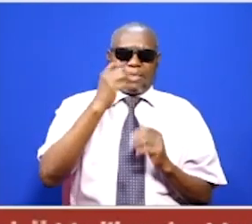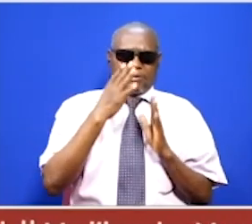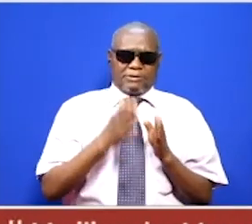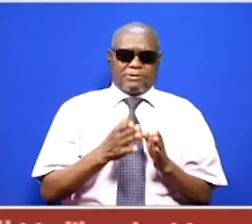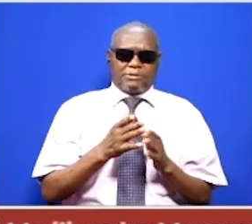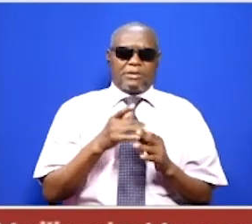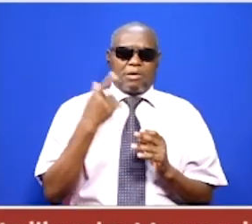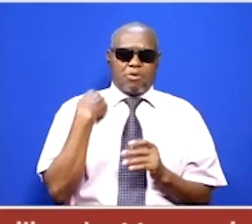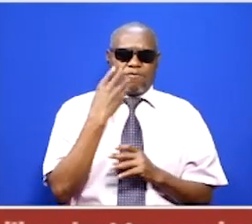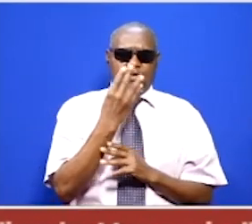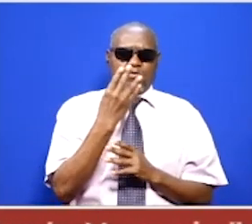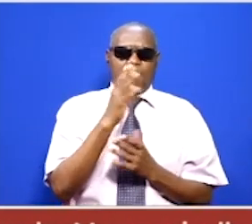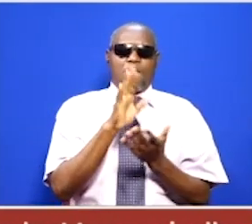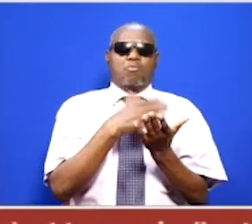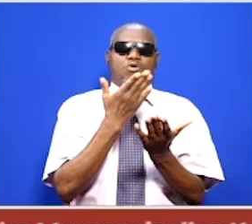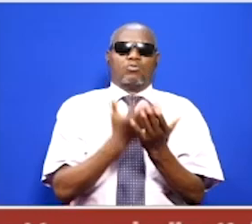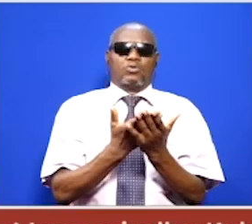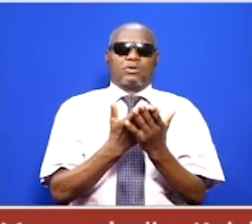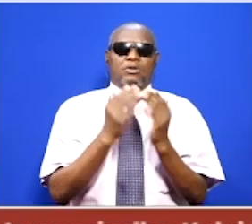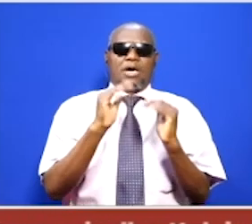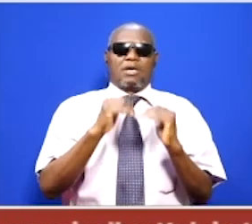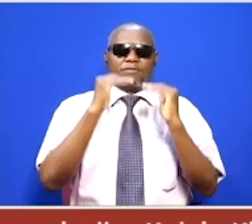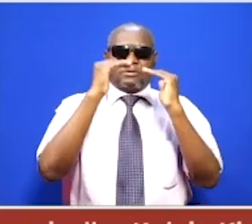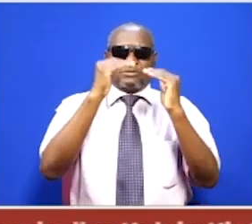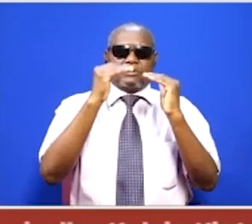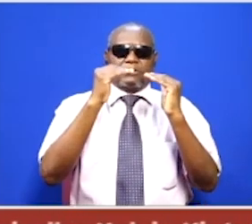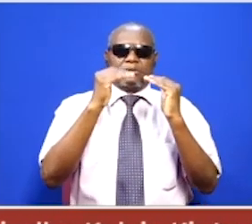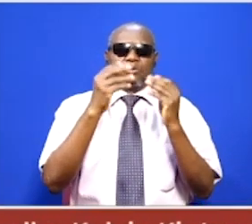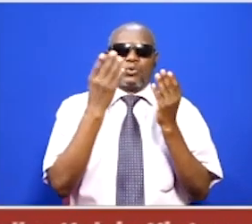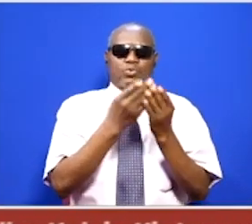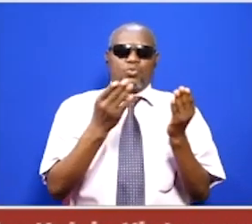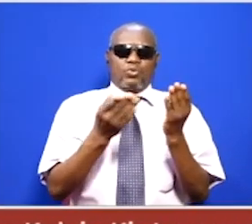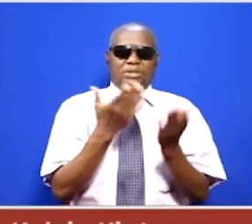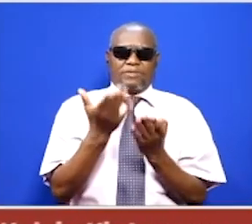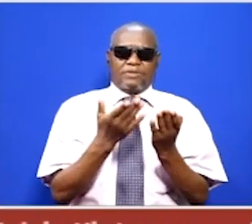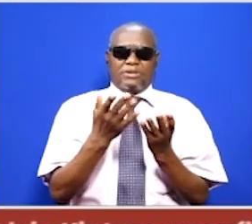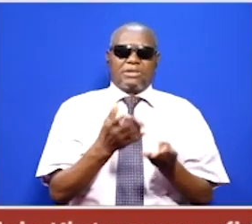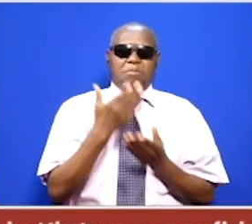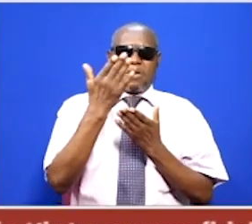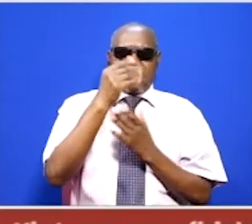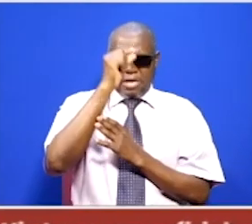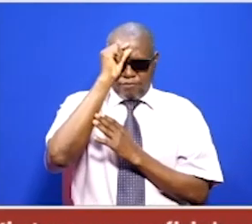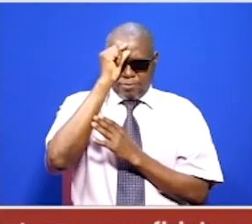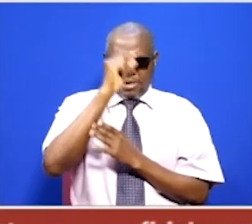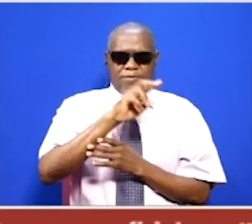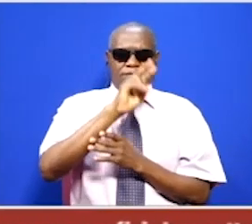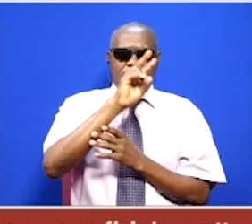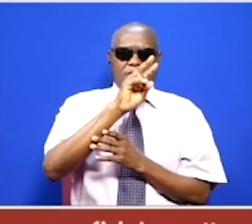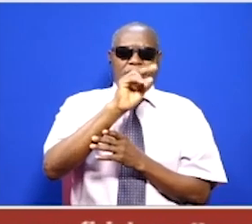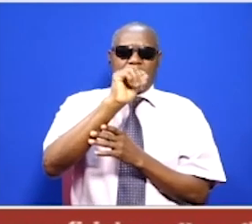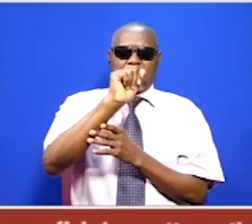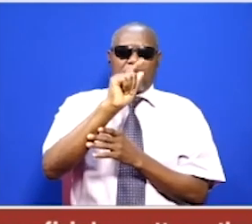proposing advanced tax on goods and services supplied to government, VAT